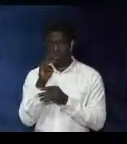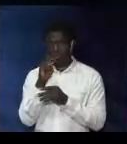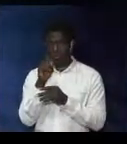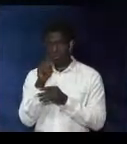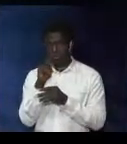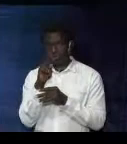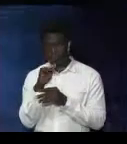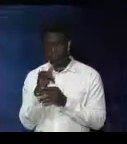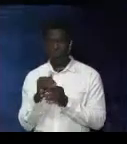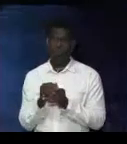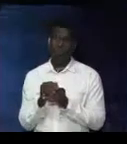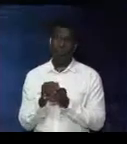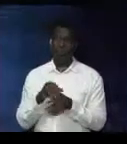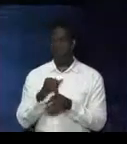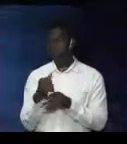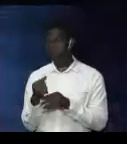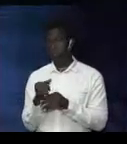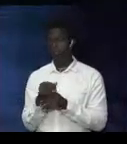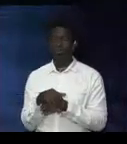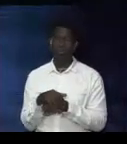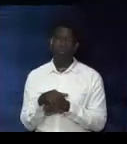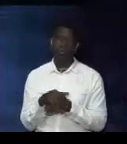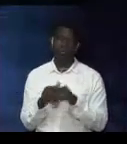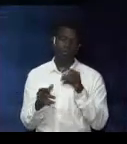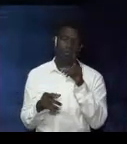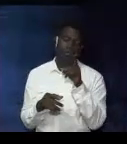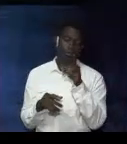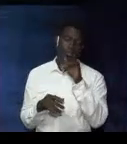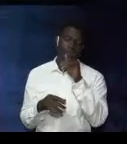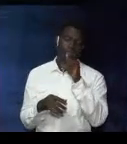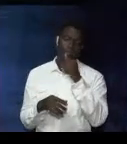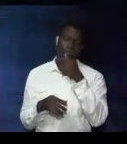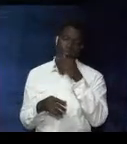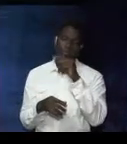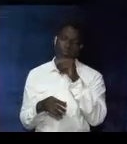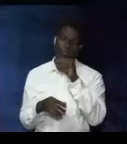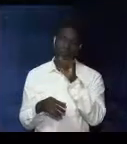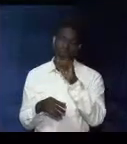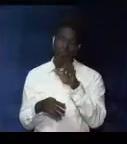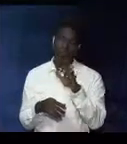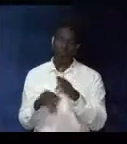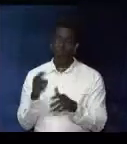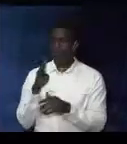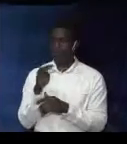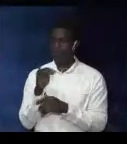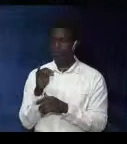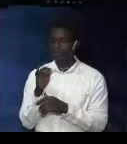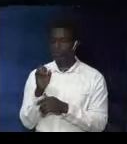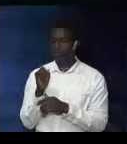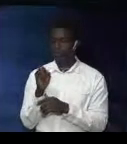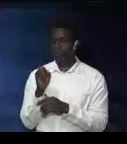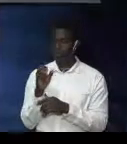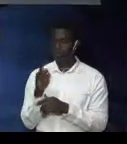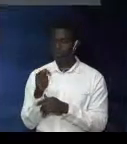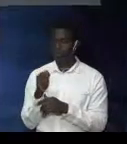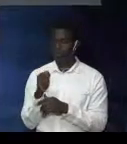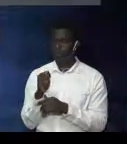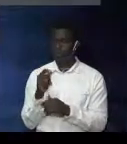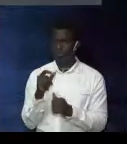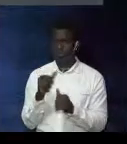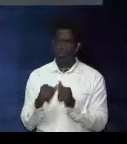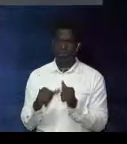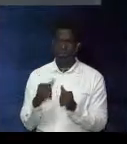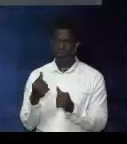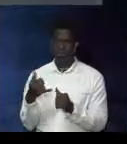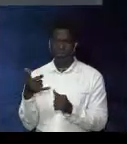Now, which other property does it have? The diagonals bisect each other. Do you remember diagonals? They